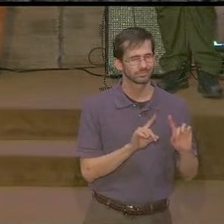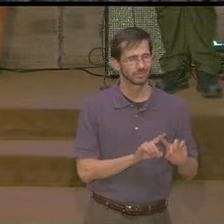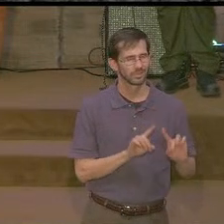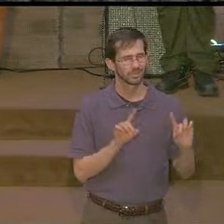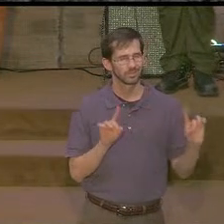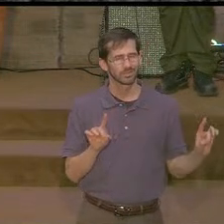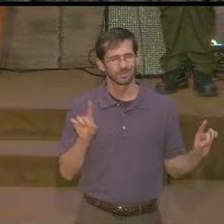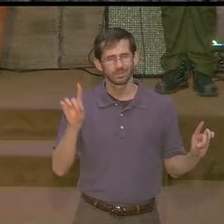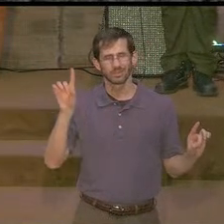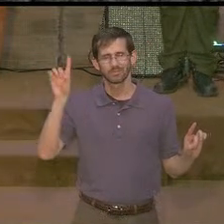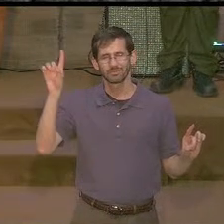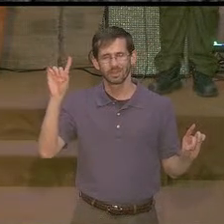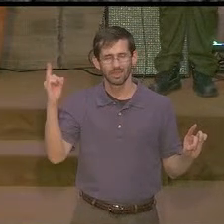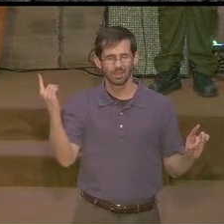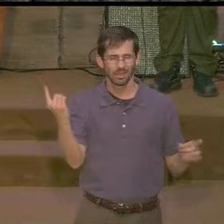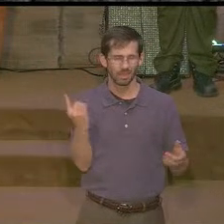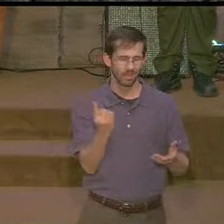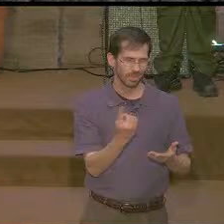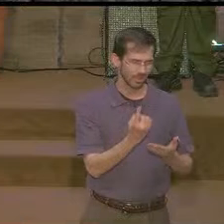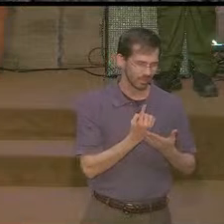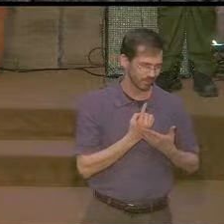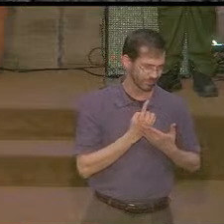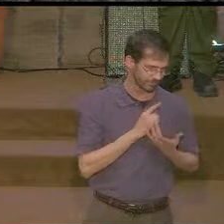If not for you.